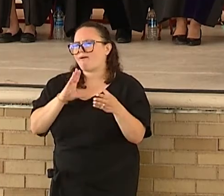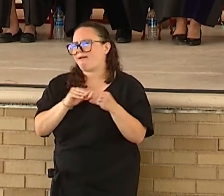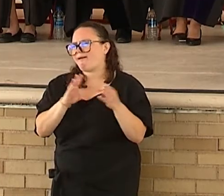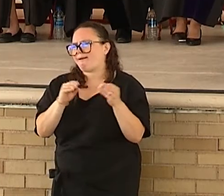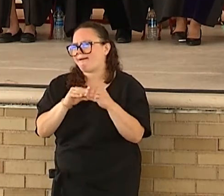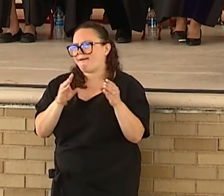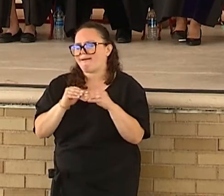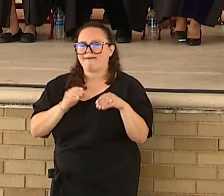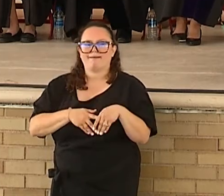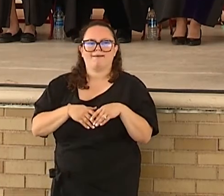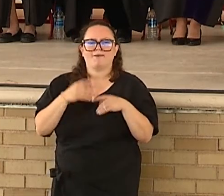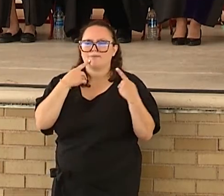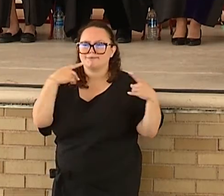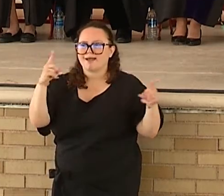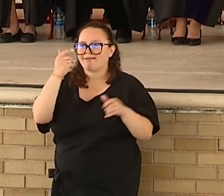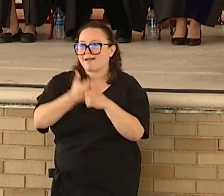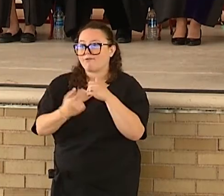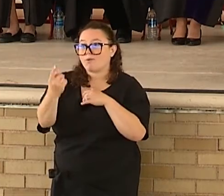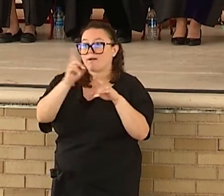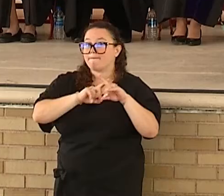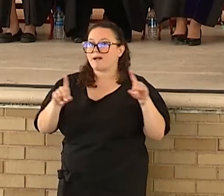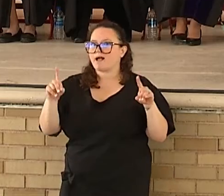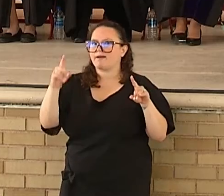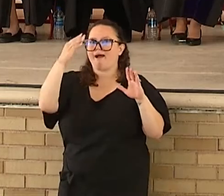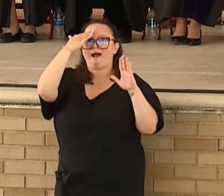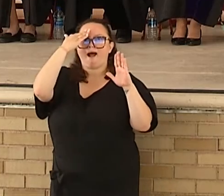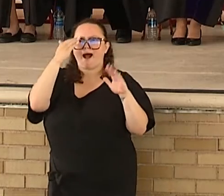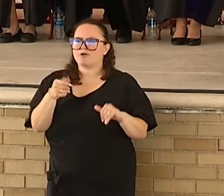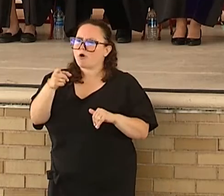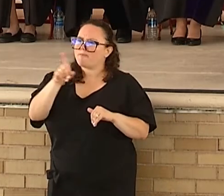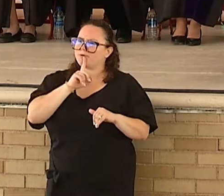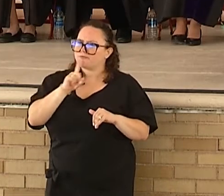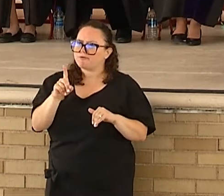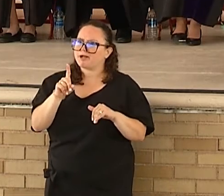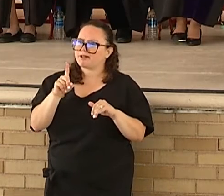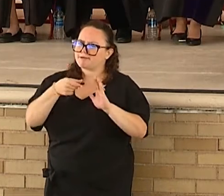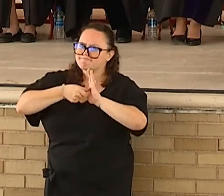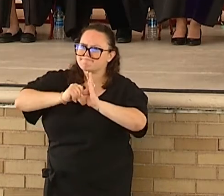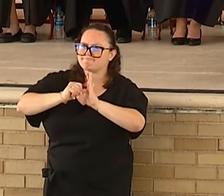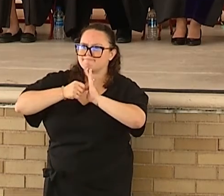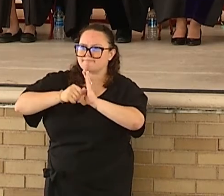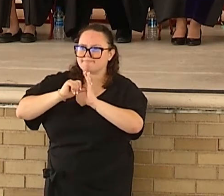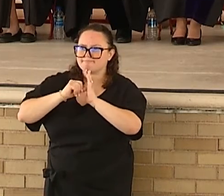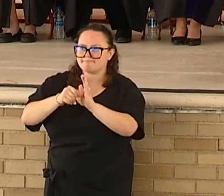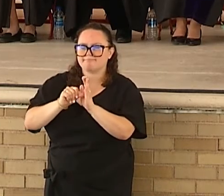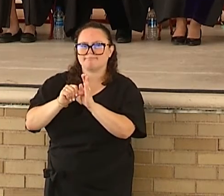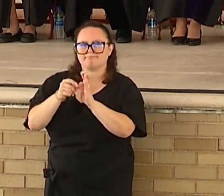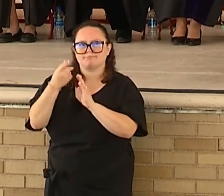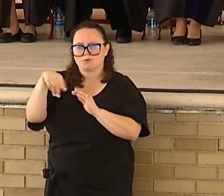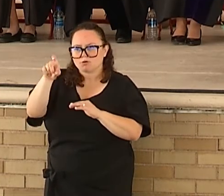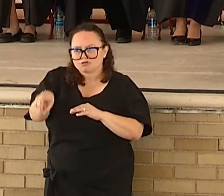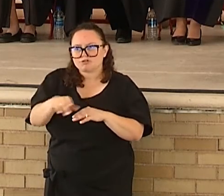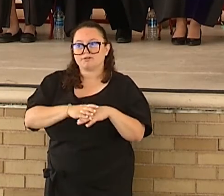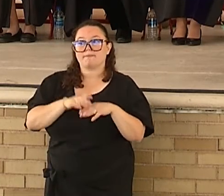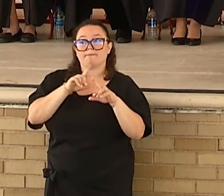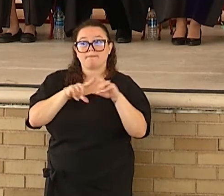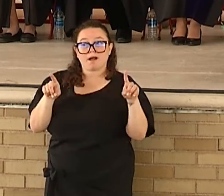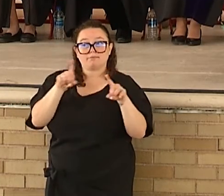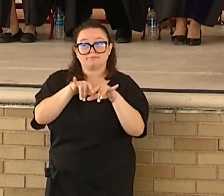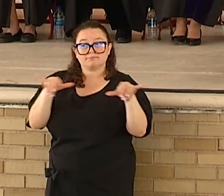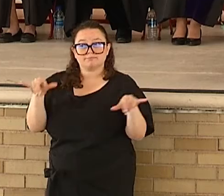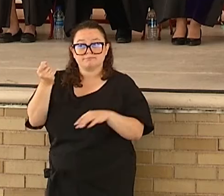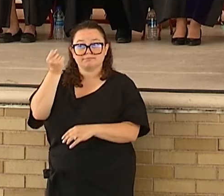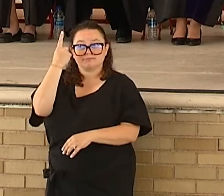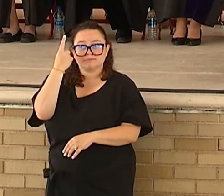cleaners. I hope that you're going to bore them all to death bragging about your kid, because you should. But also understand that